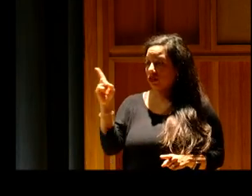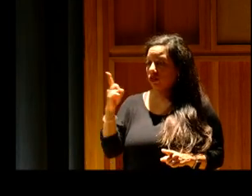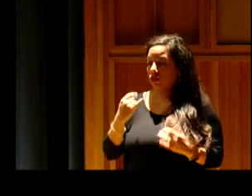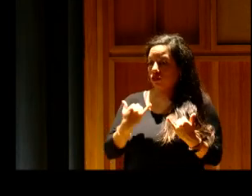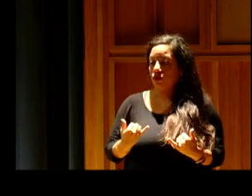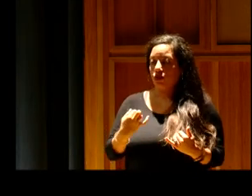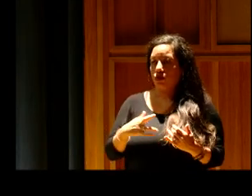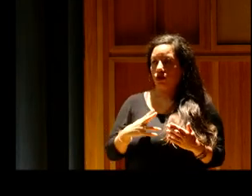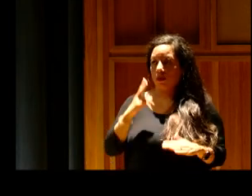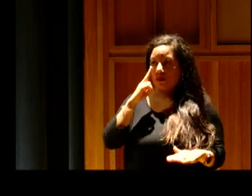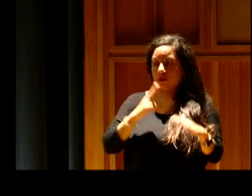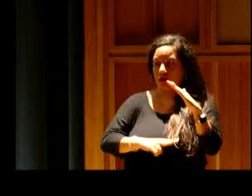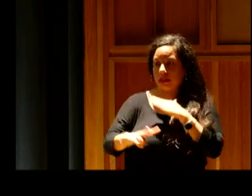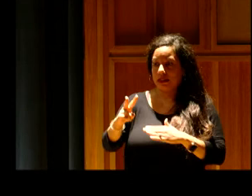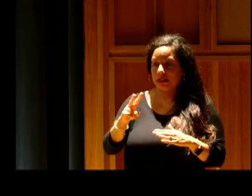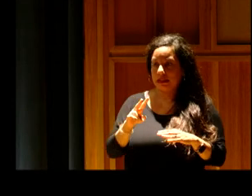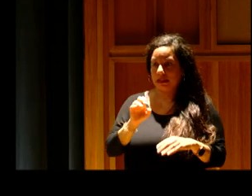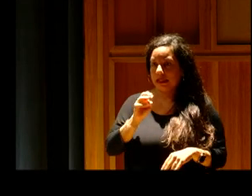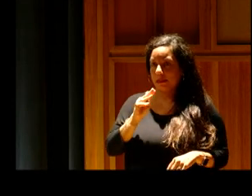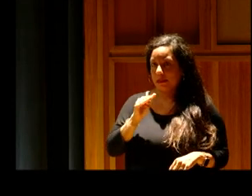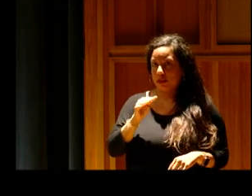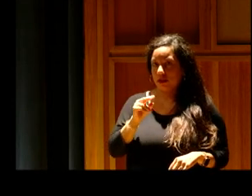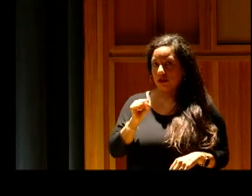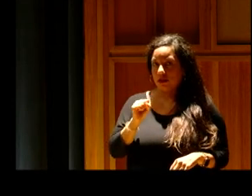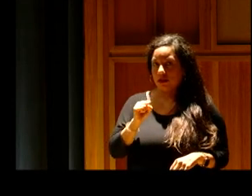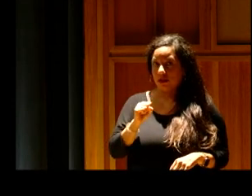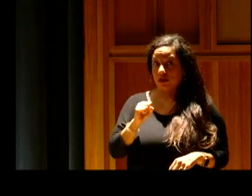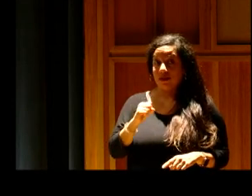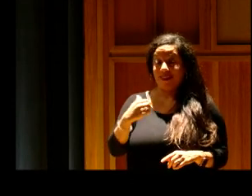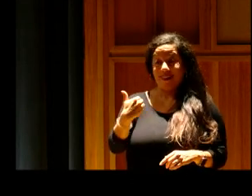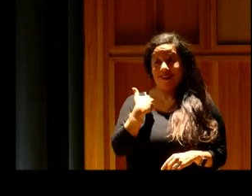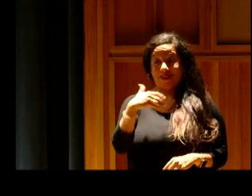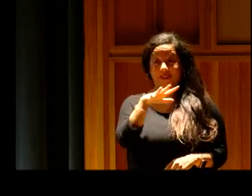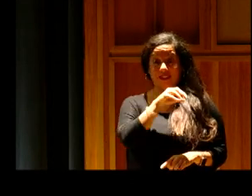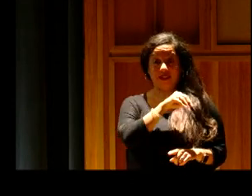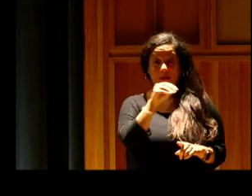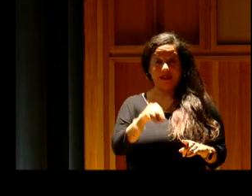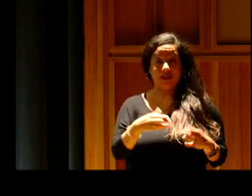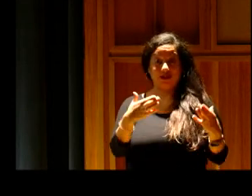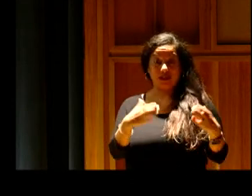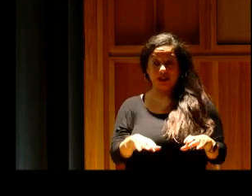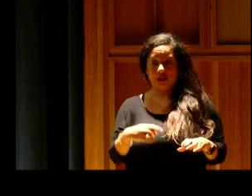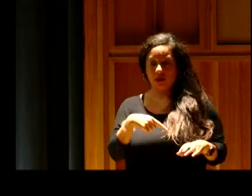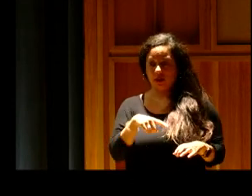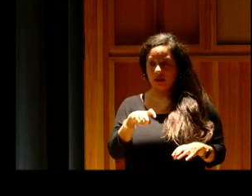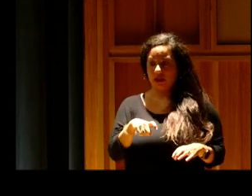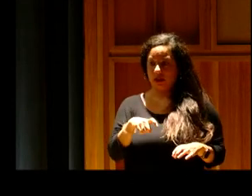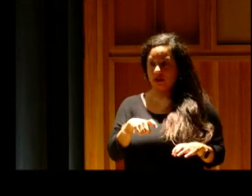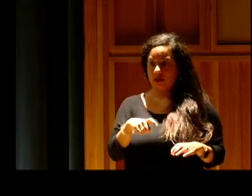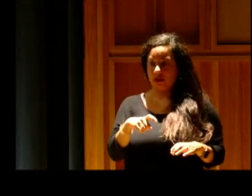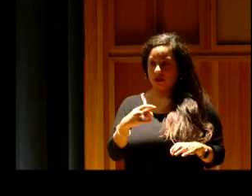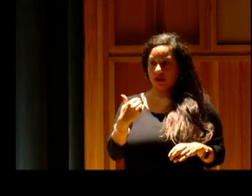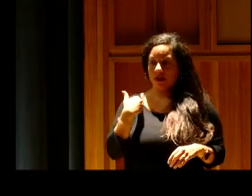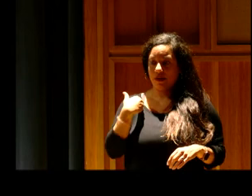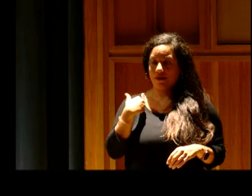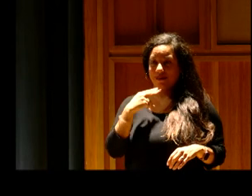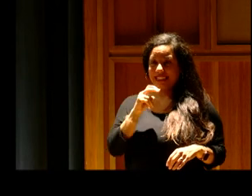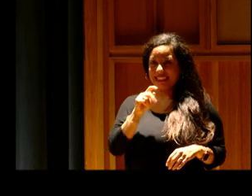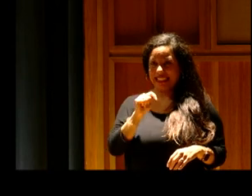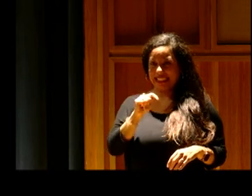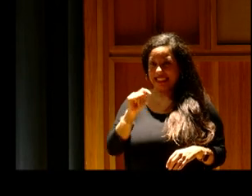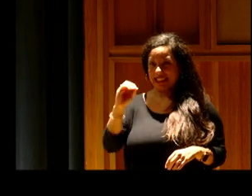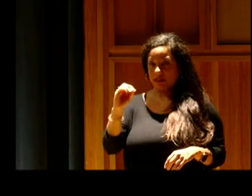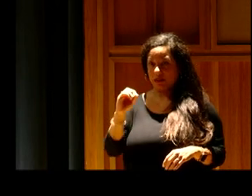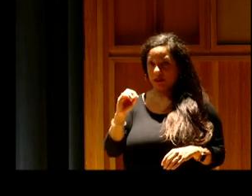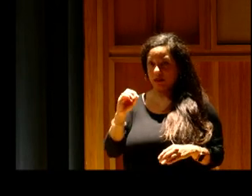projected emissions. In order to have that 50% chance, we need to get to net zero by 2060.